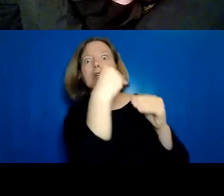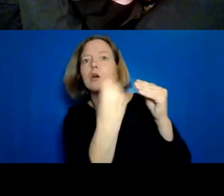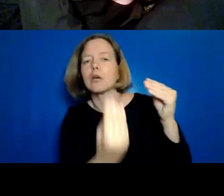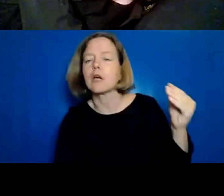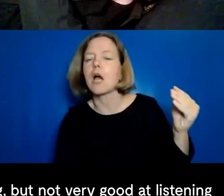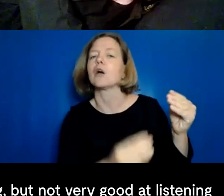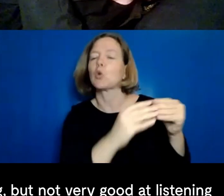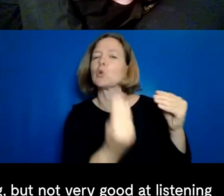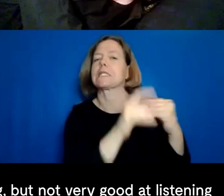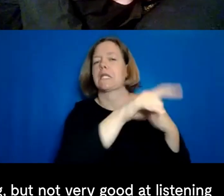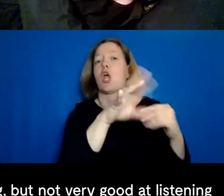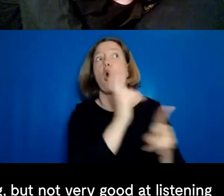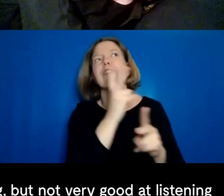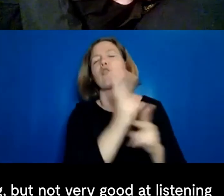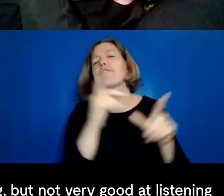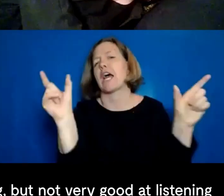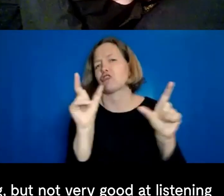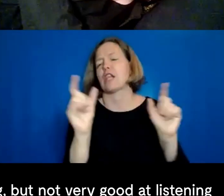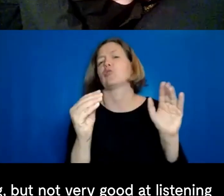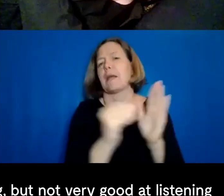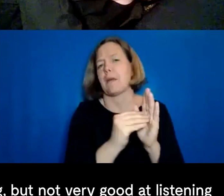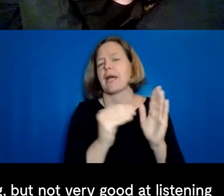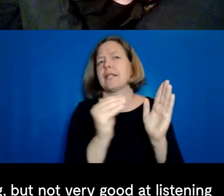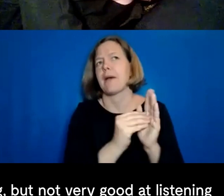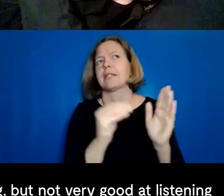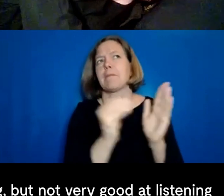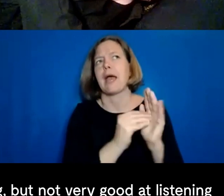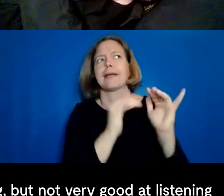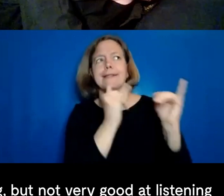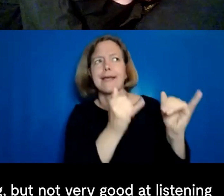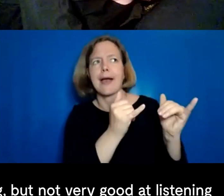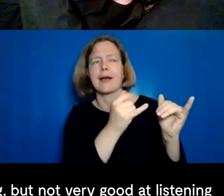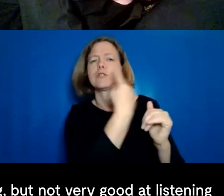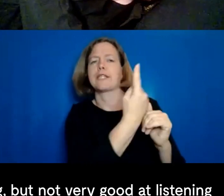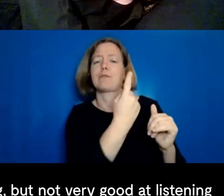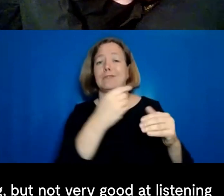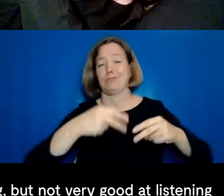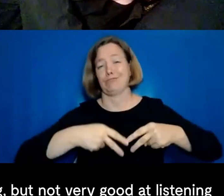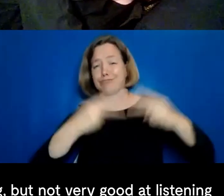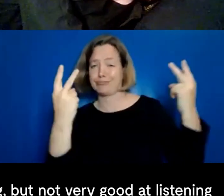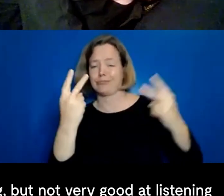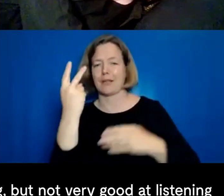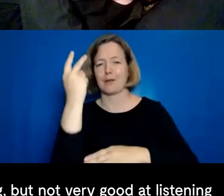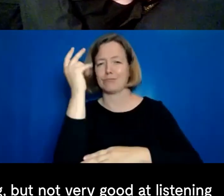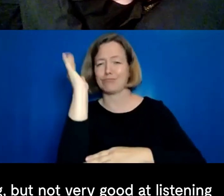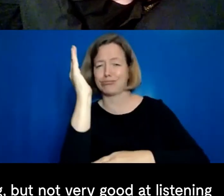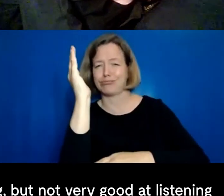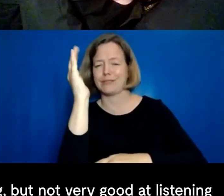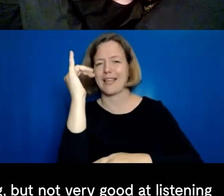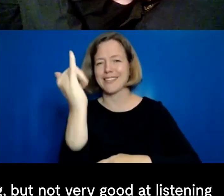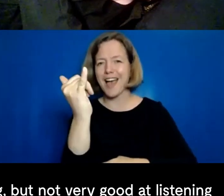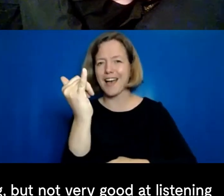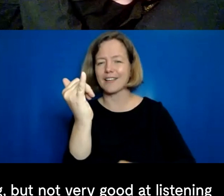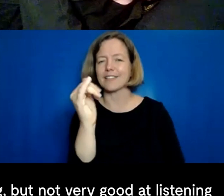events, that are very good at presenting, but not very